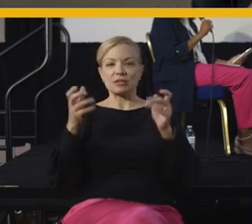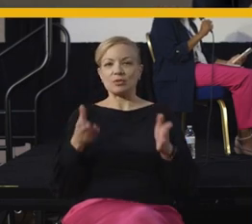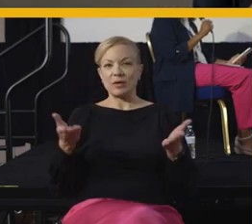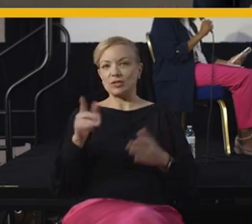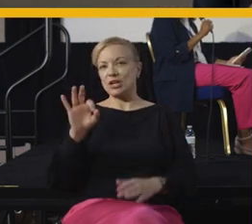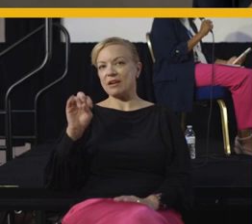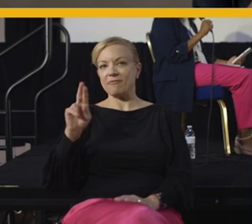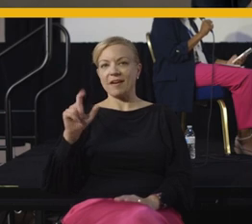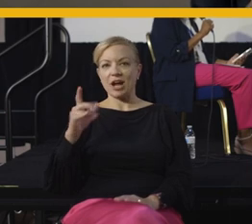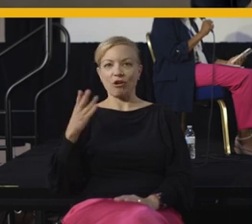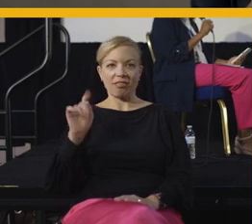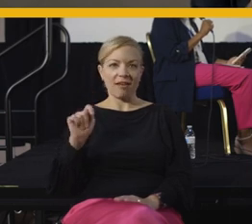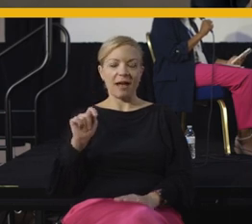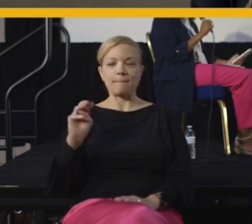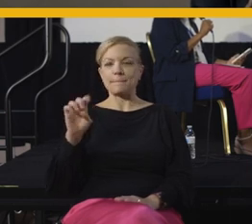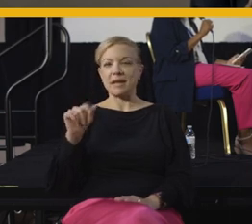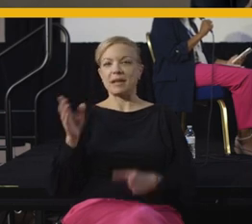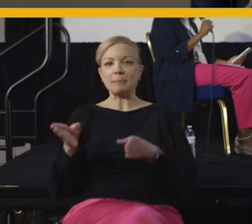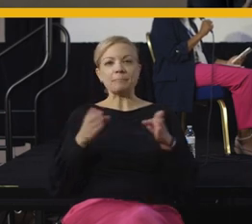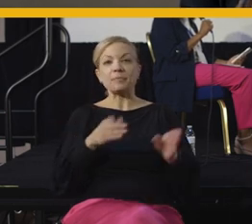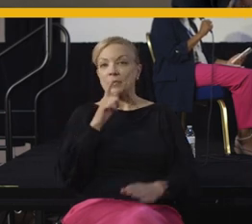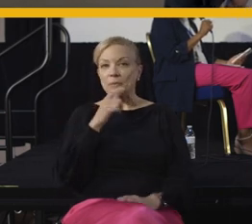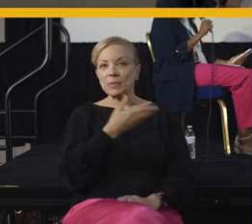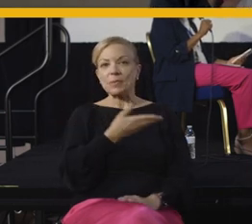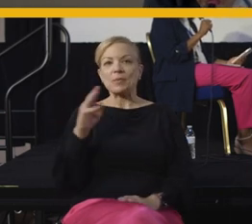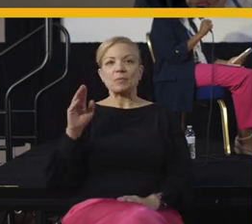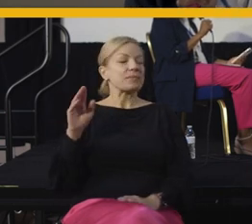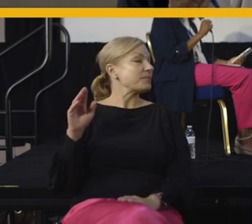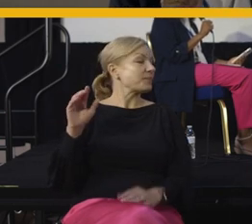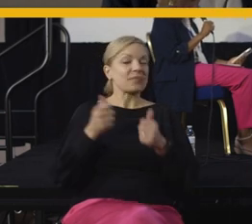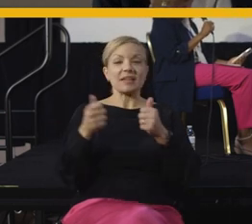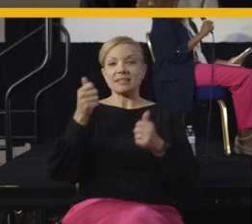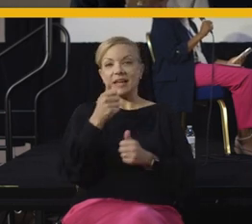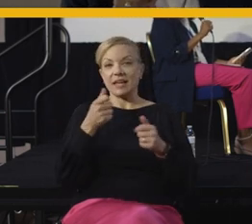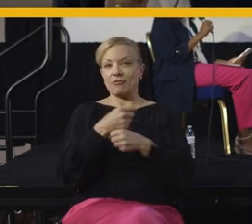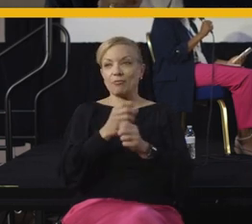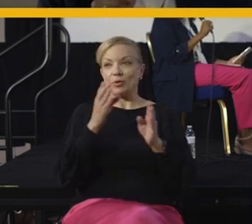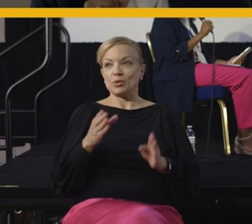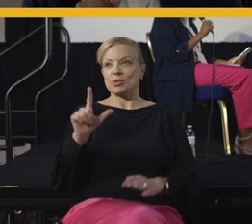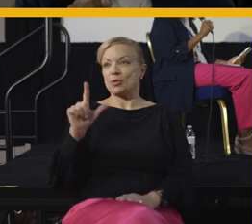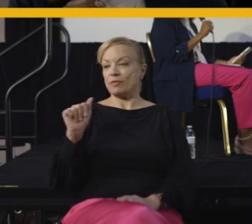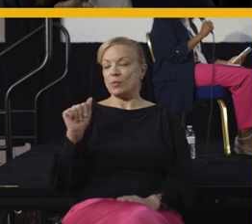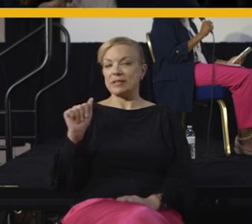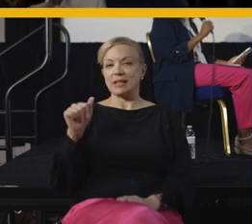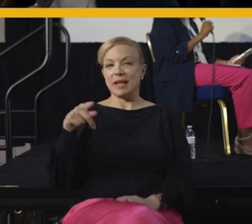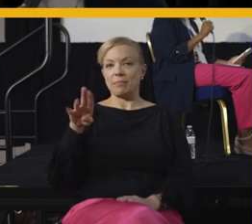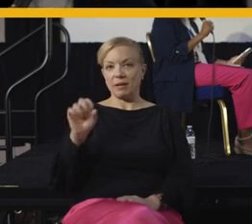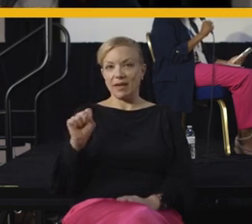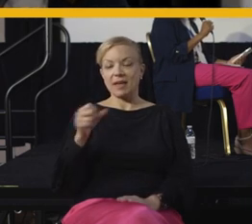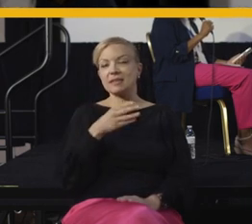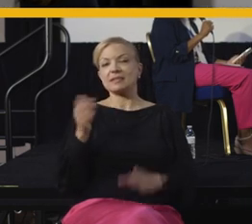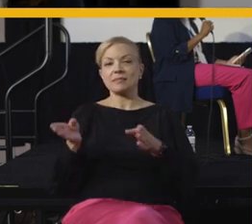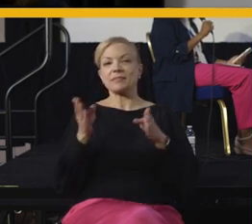at Firelight Media. And next to her, we have Linda Midgett, Executive Producer of Louisiana Public Broadcasting.